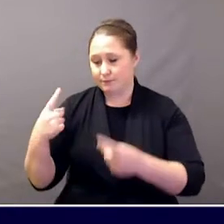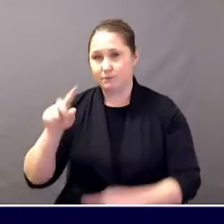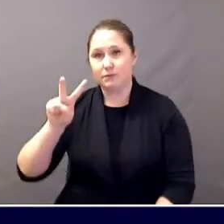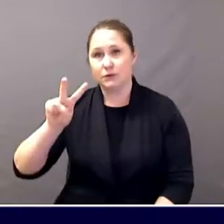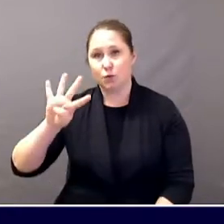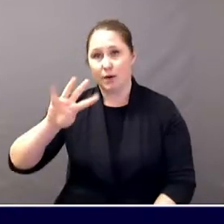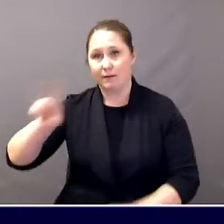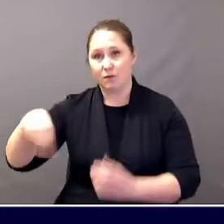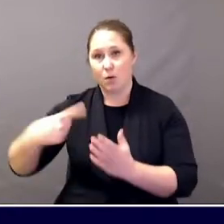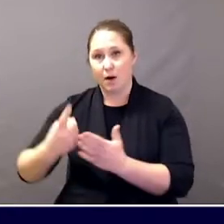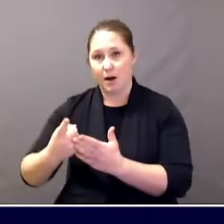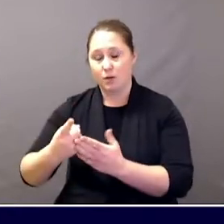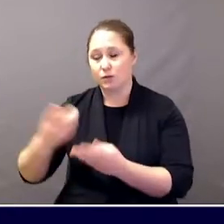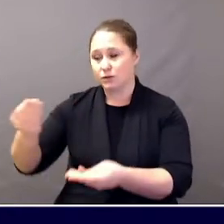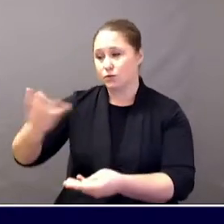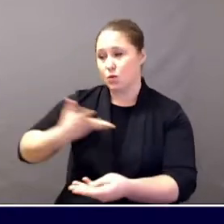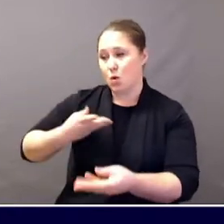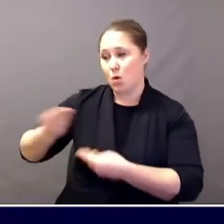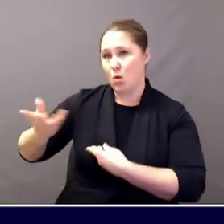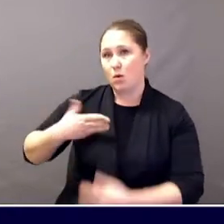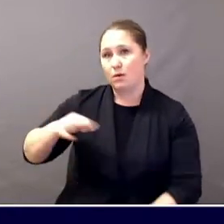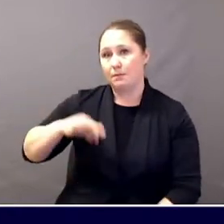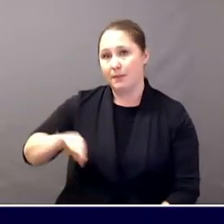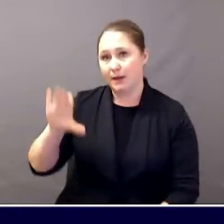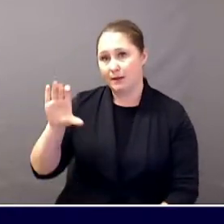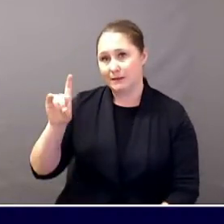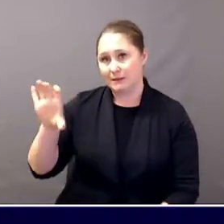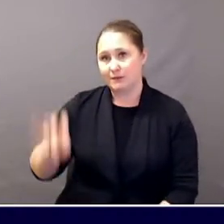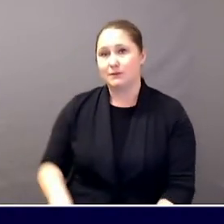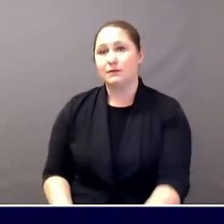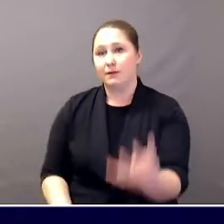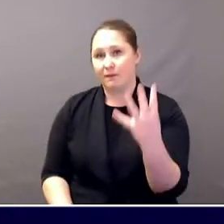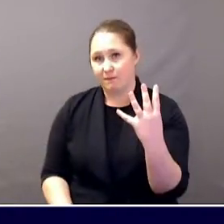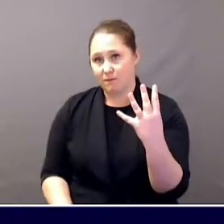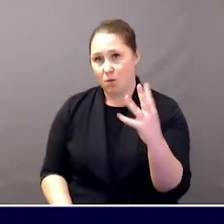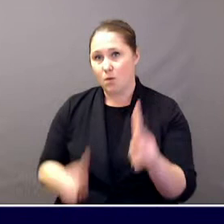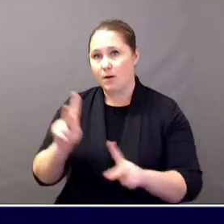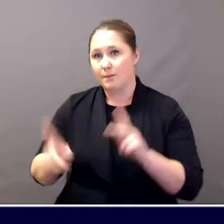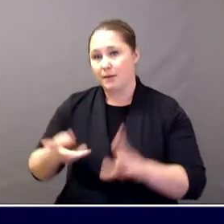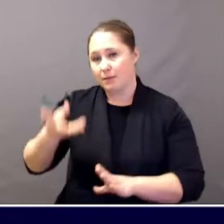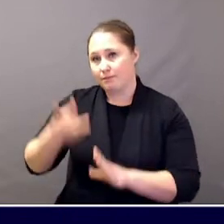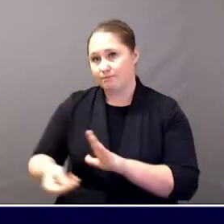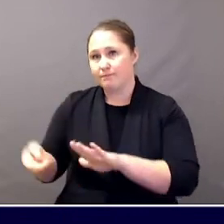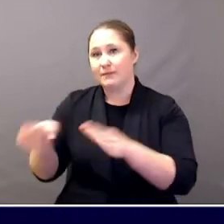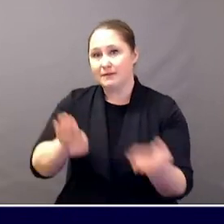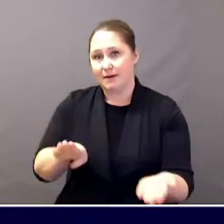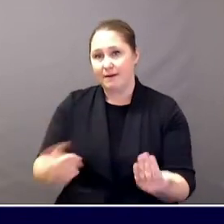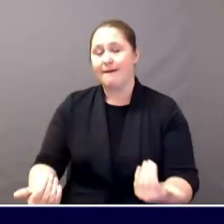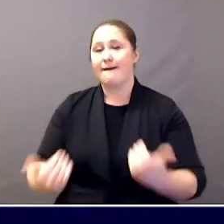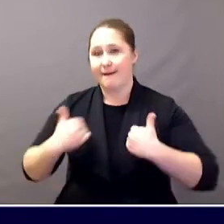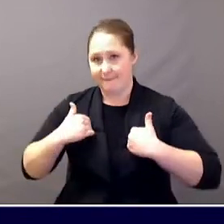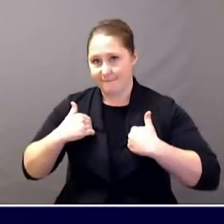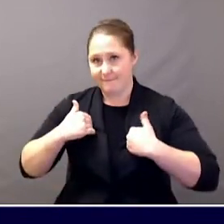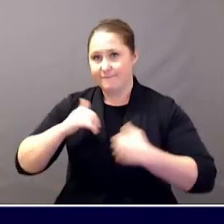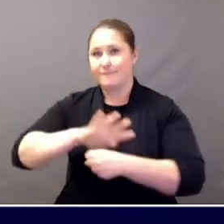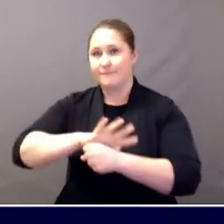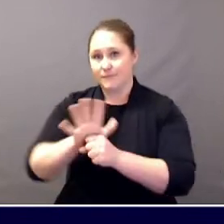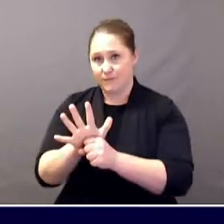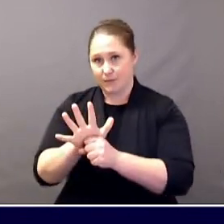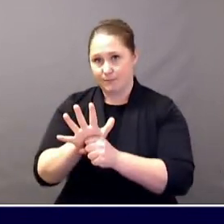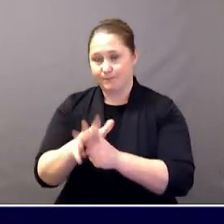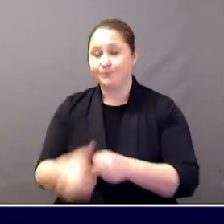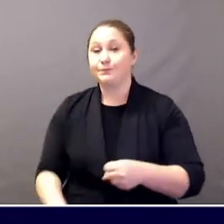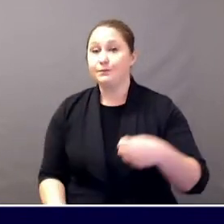Maine CDC has received the reports of 4 additional individuals who have died with COVID-19. These